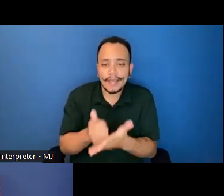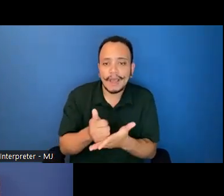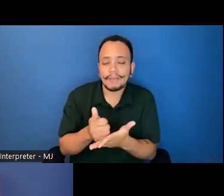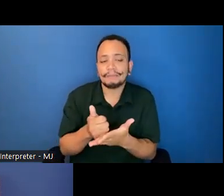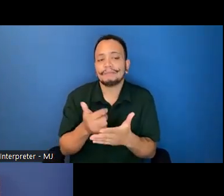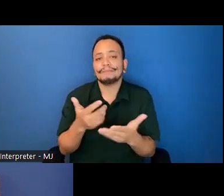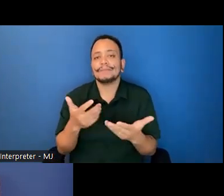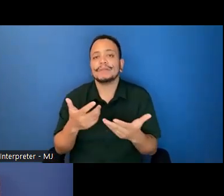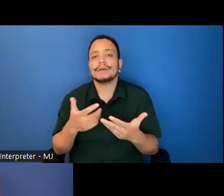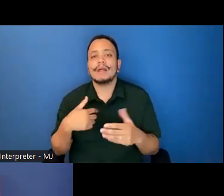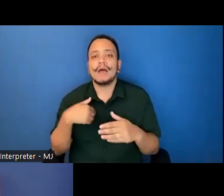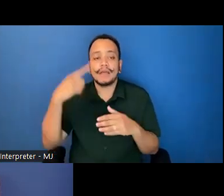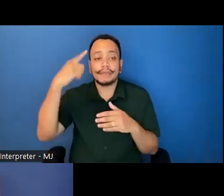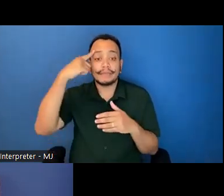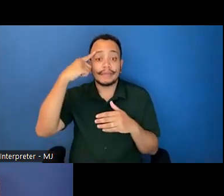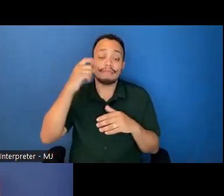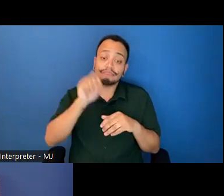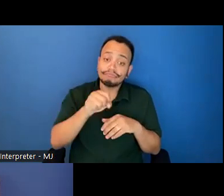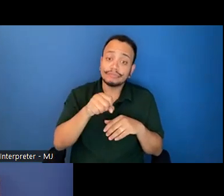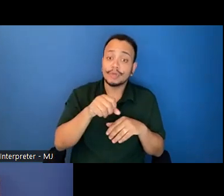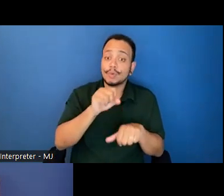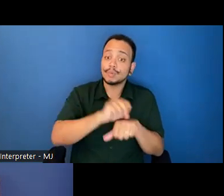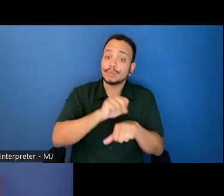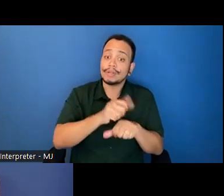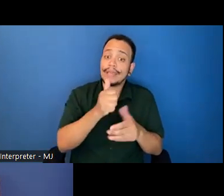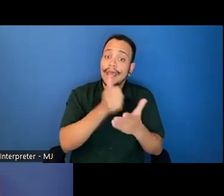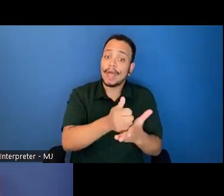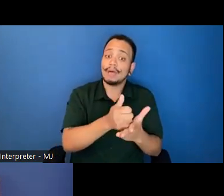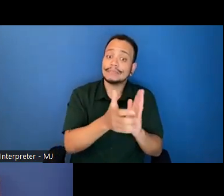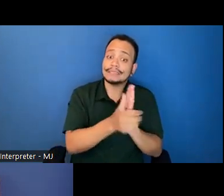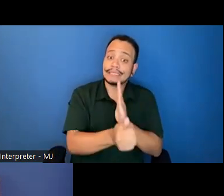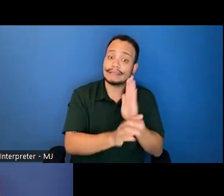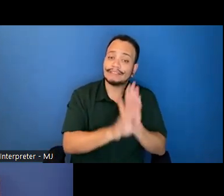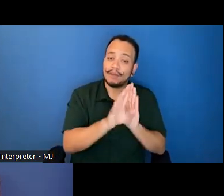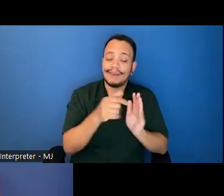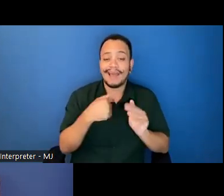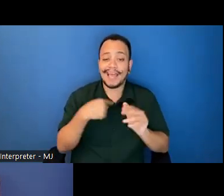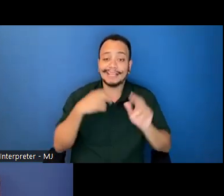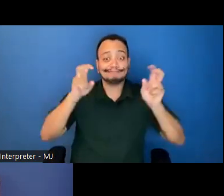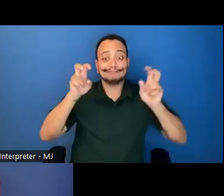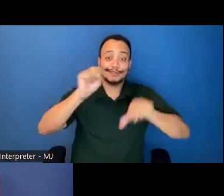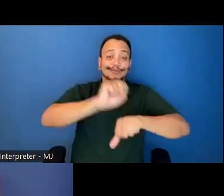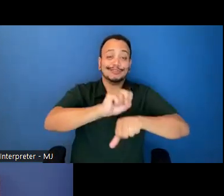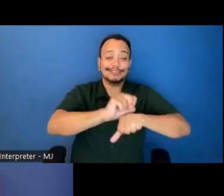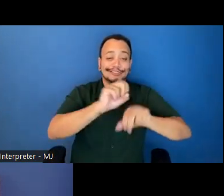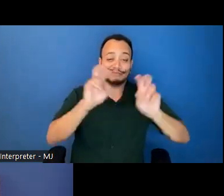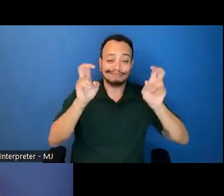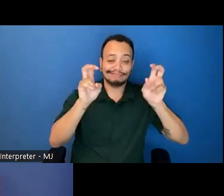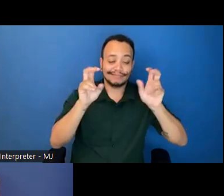through work, and I suppose I should put work in quotes, air quotes.